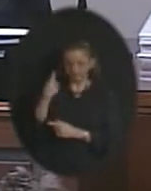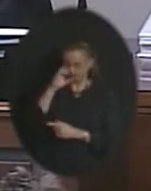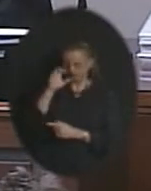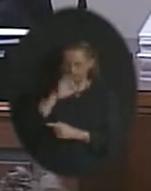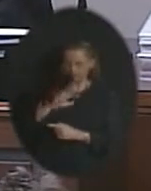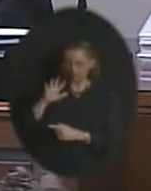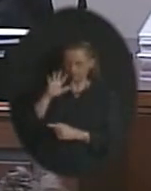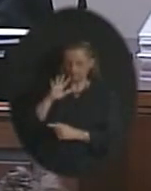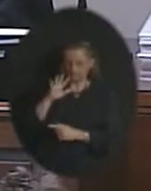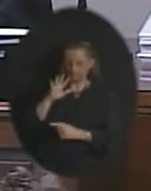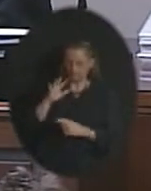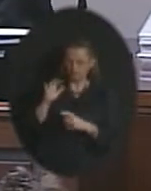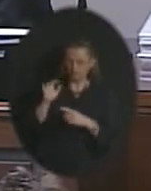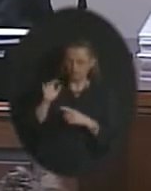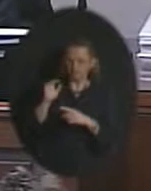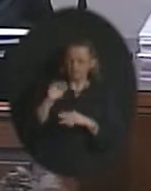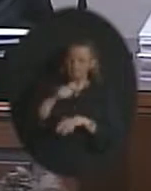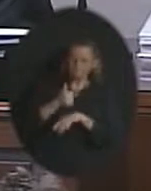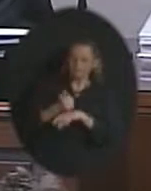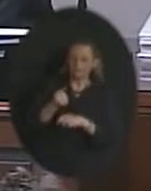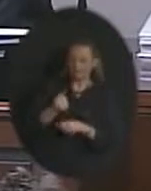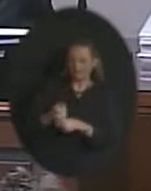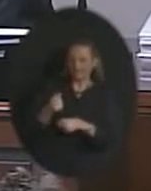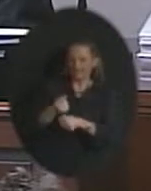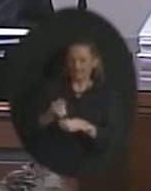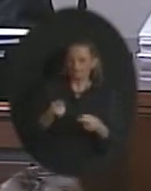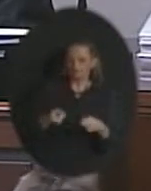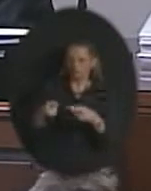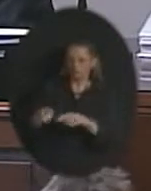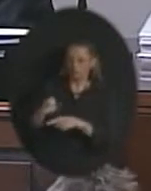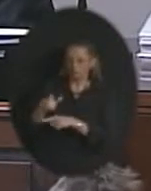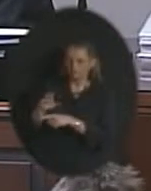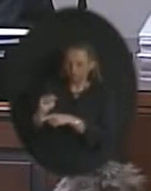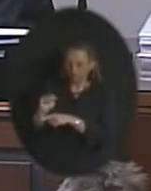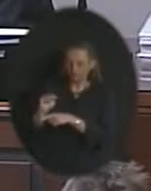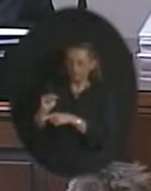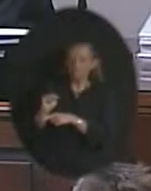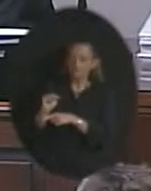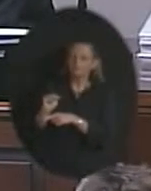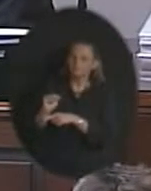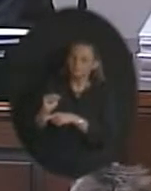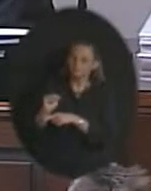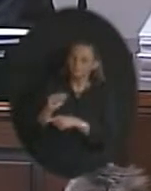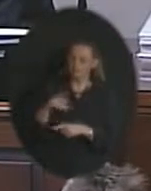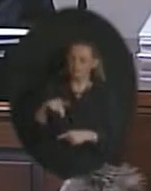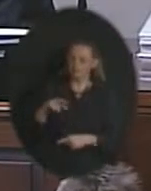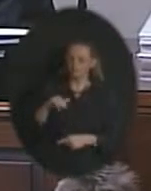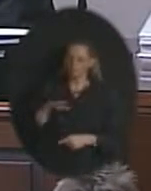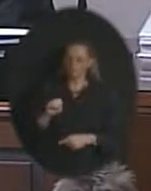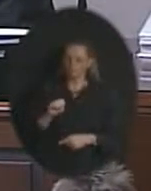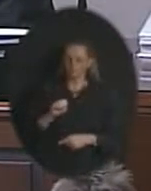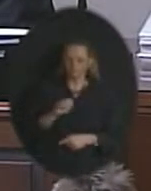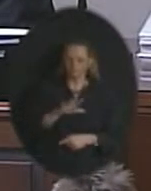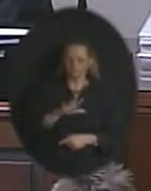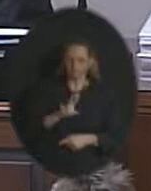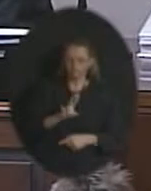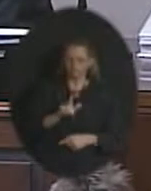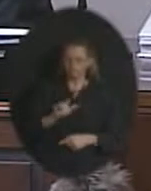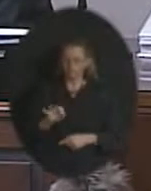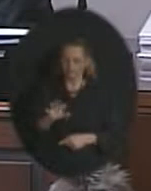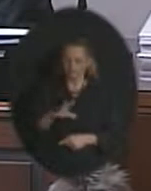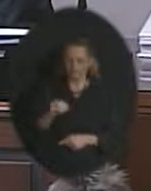on the annual occurrences of claims. Looking at crime, again, for $5,729 and fiduciary liability